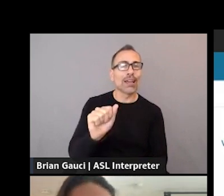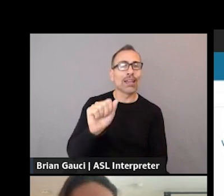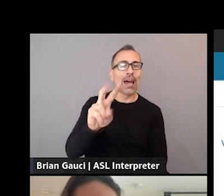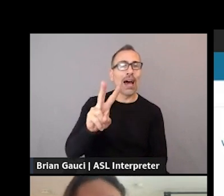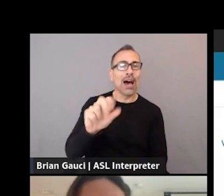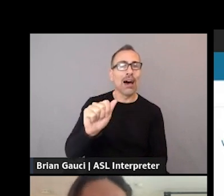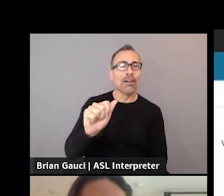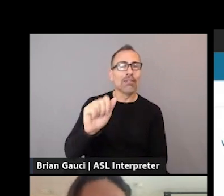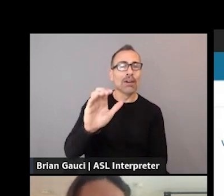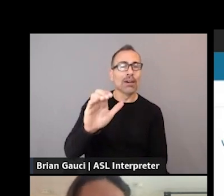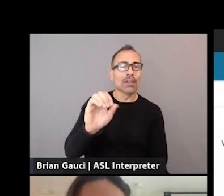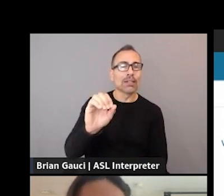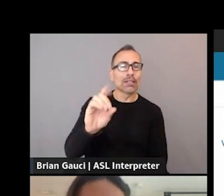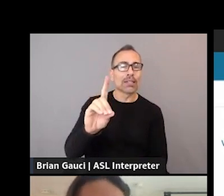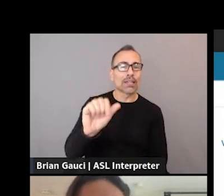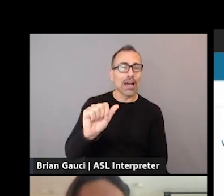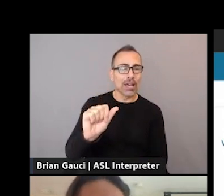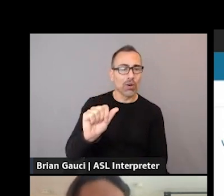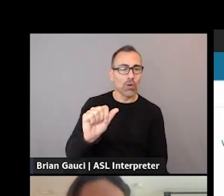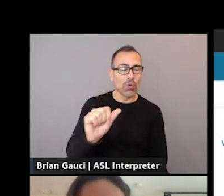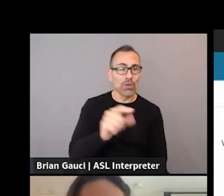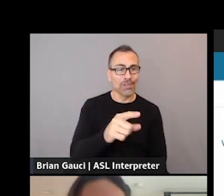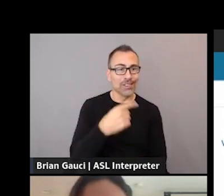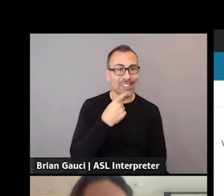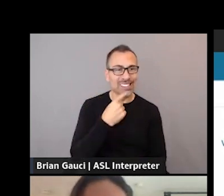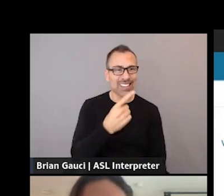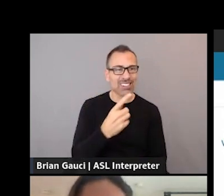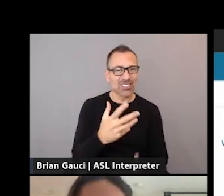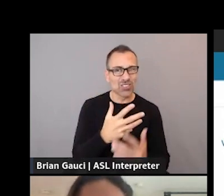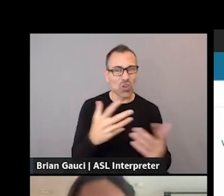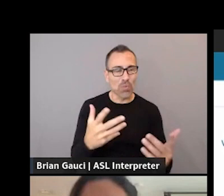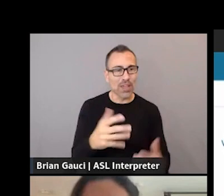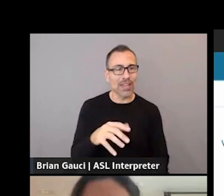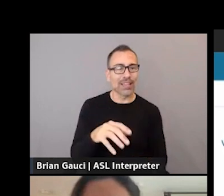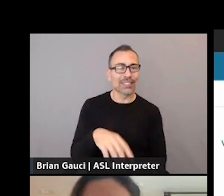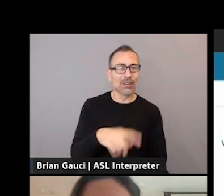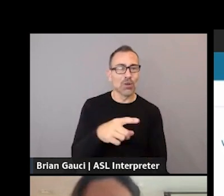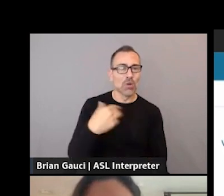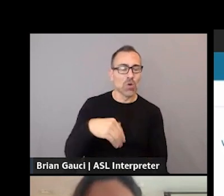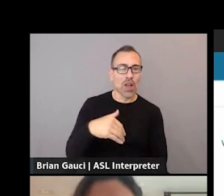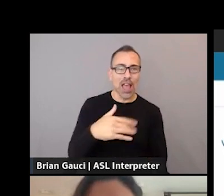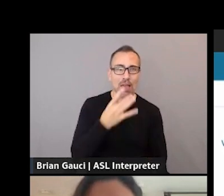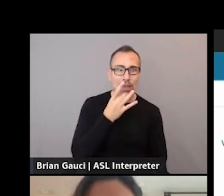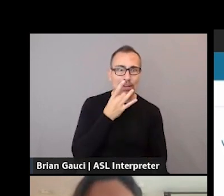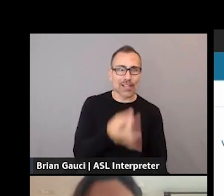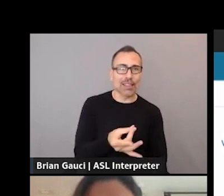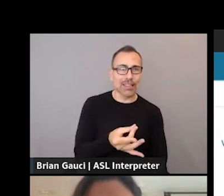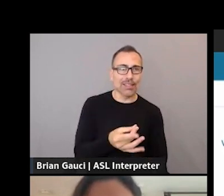are so big. Oh my gosh. They're delicious.